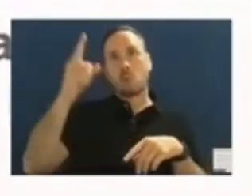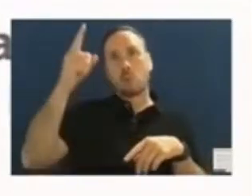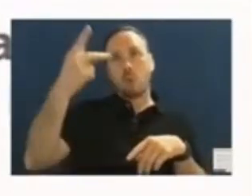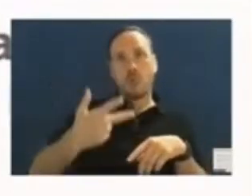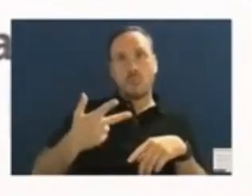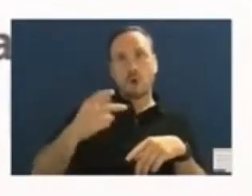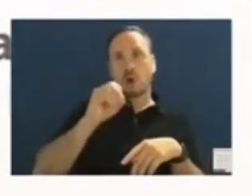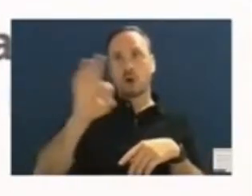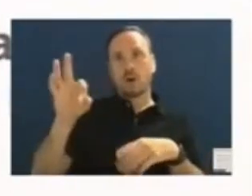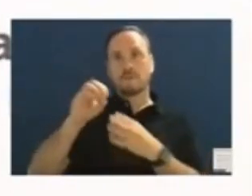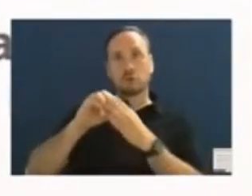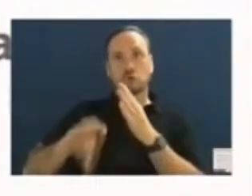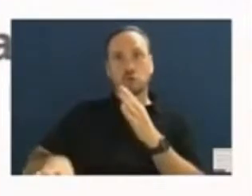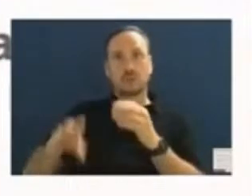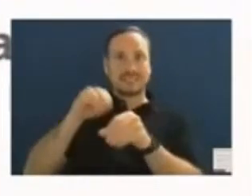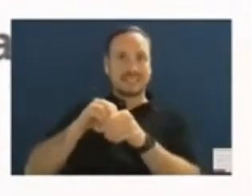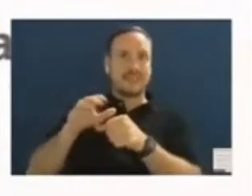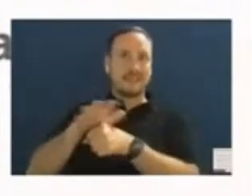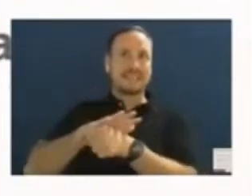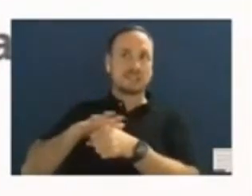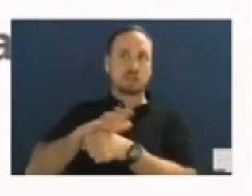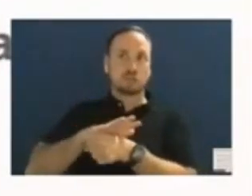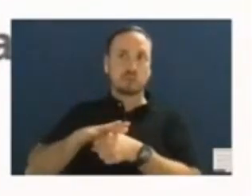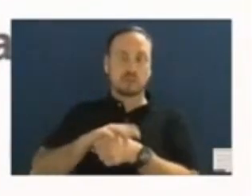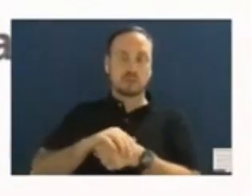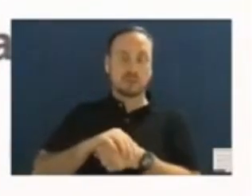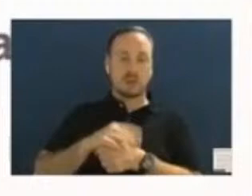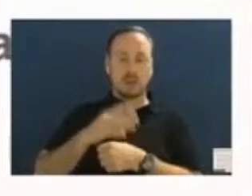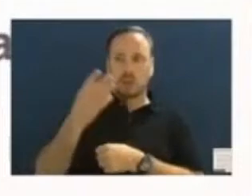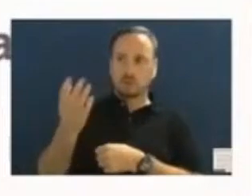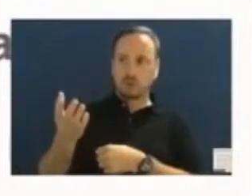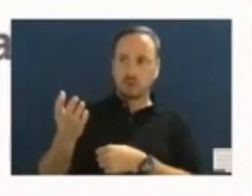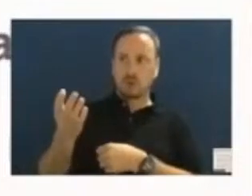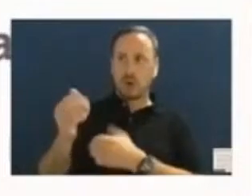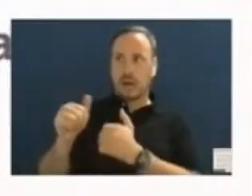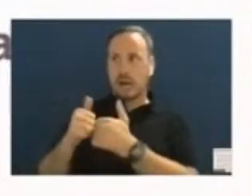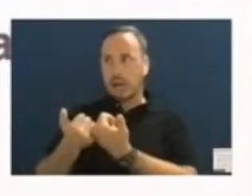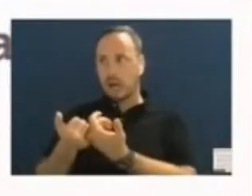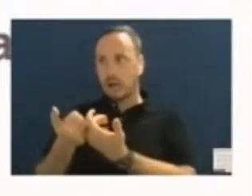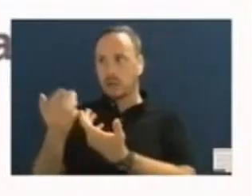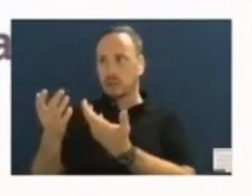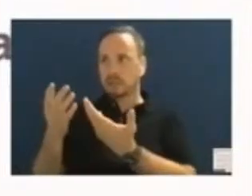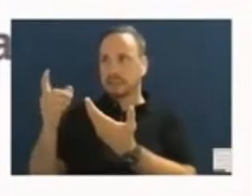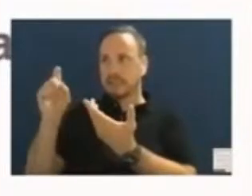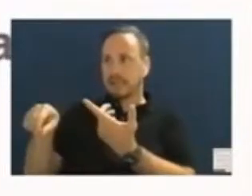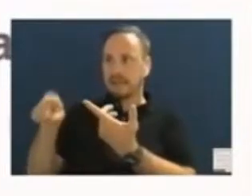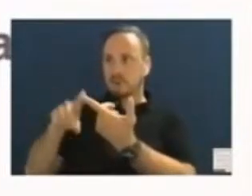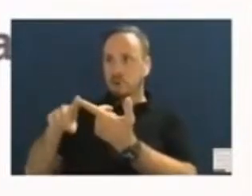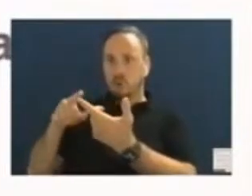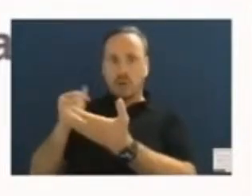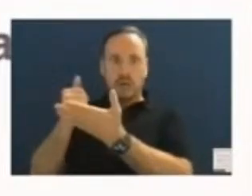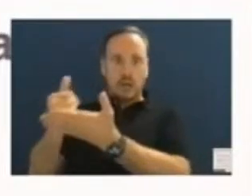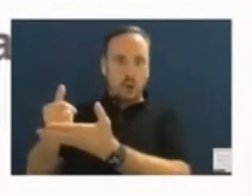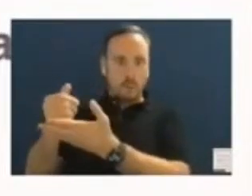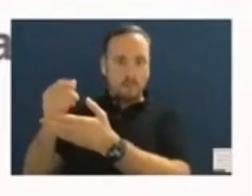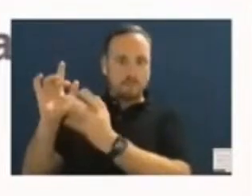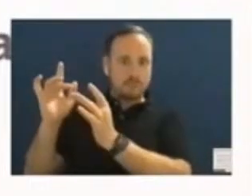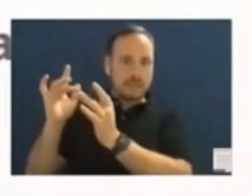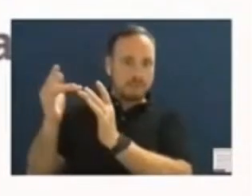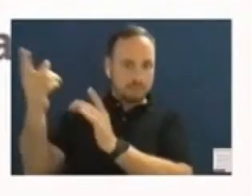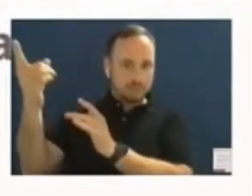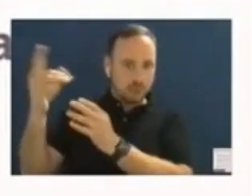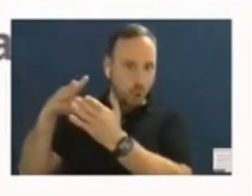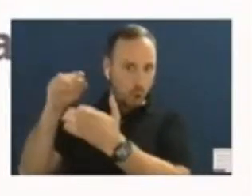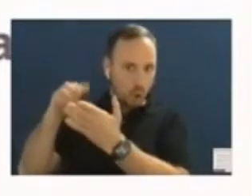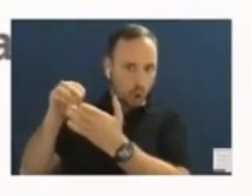result of that, the staffing complexities around supporting students both in person and remotely will vary and will be different. We also